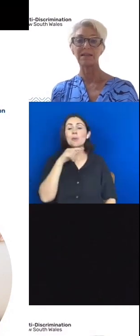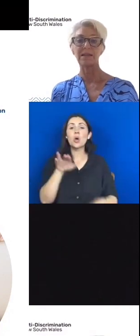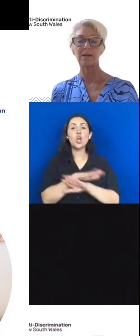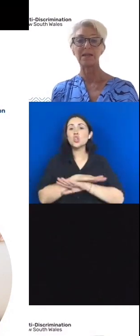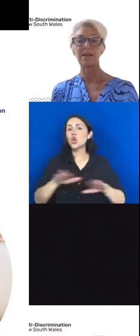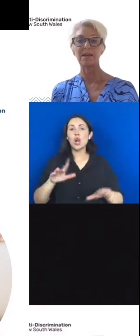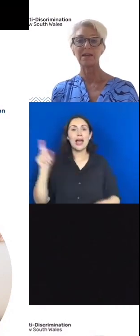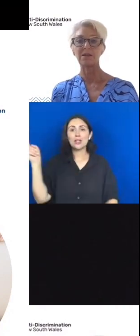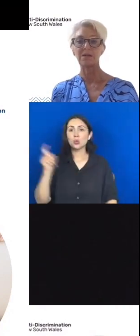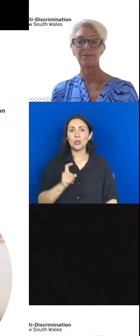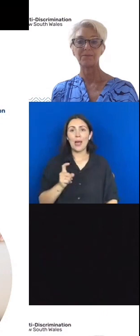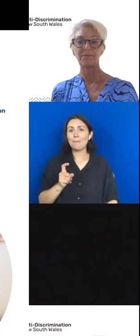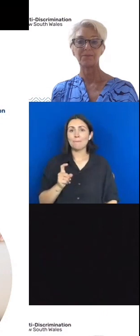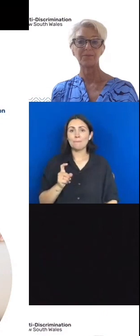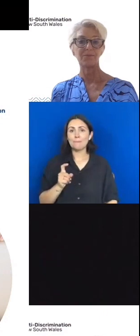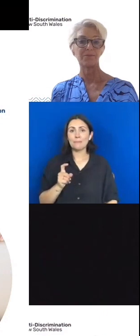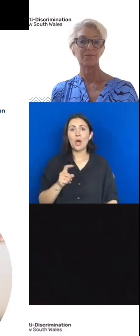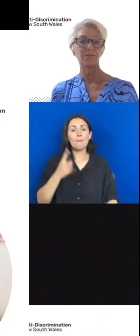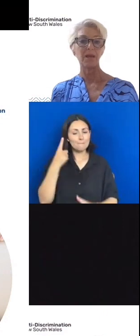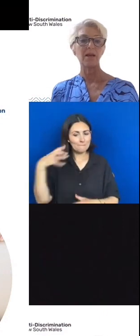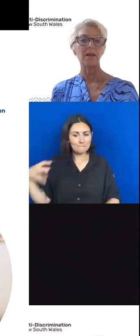while he is unmedicated.